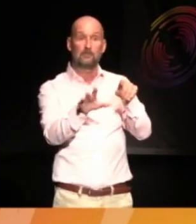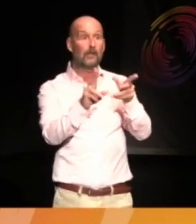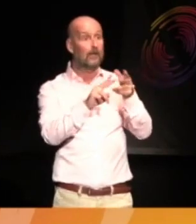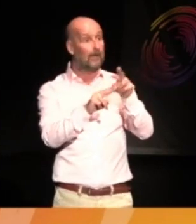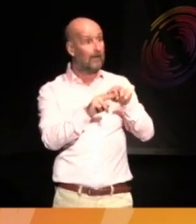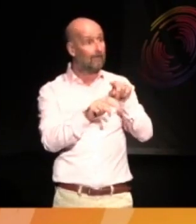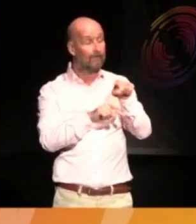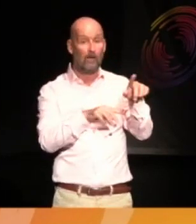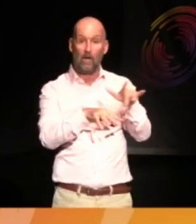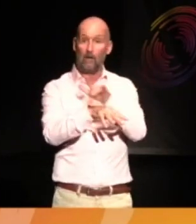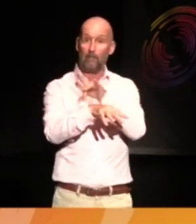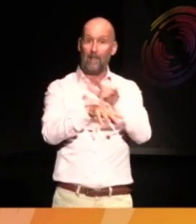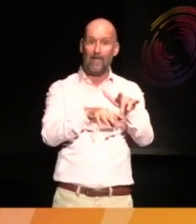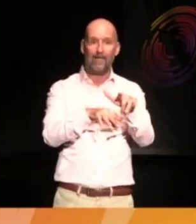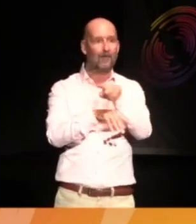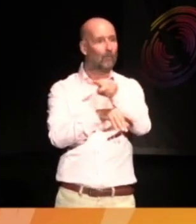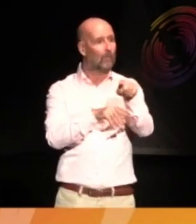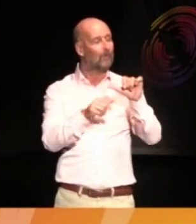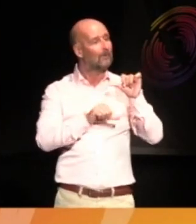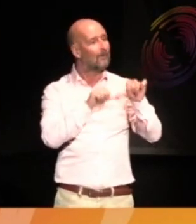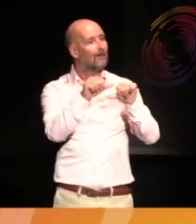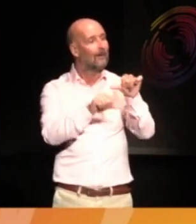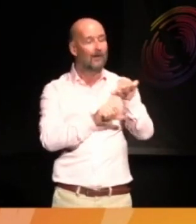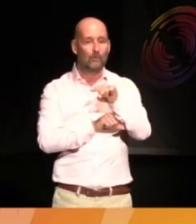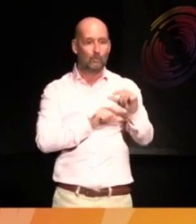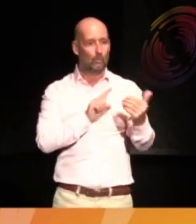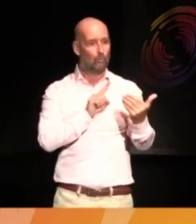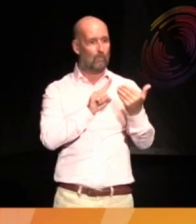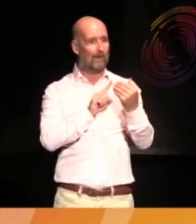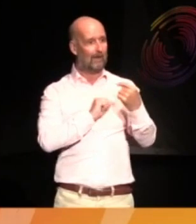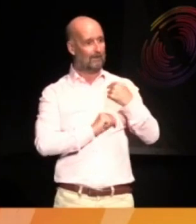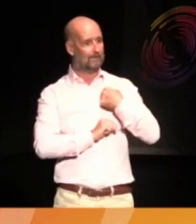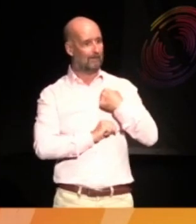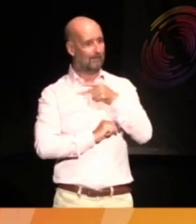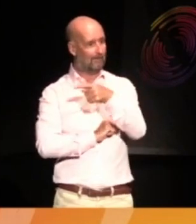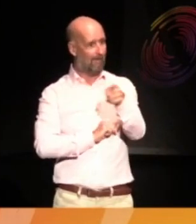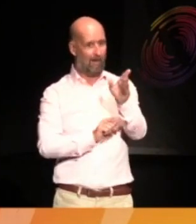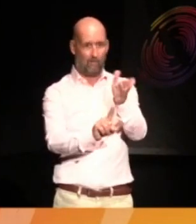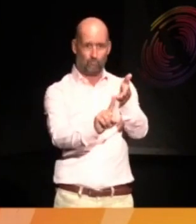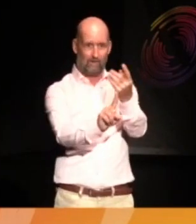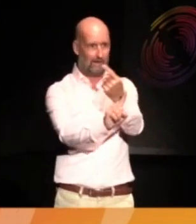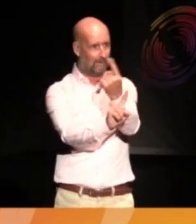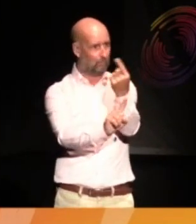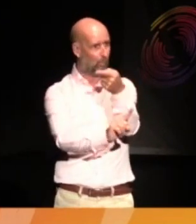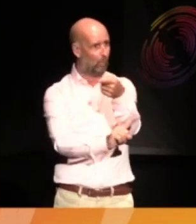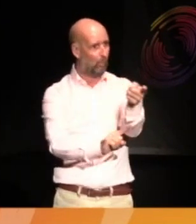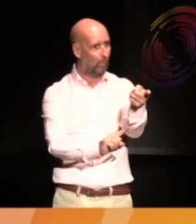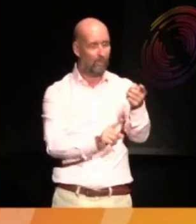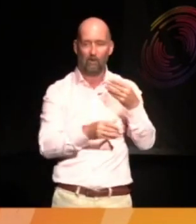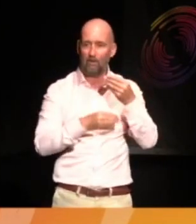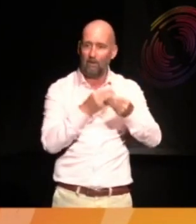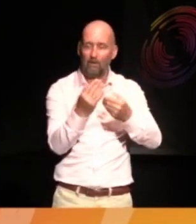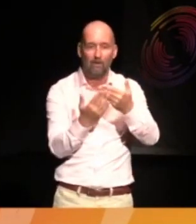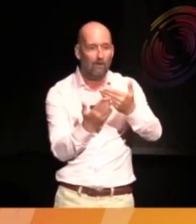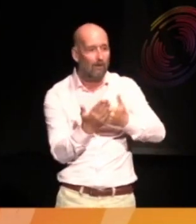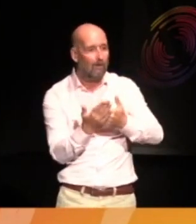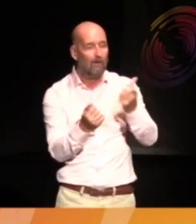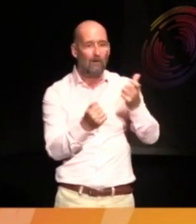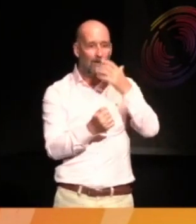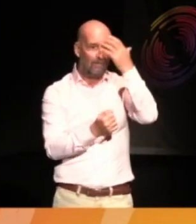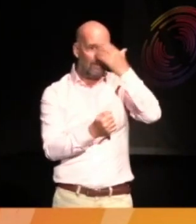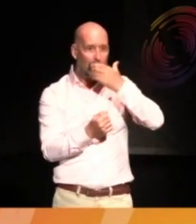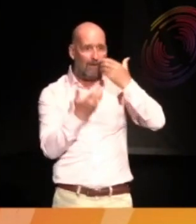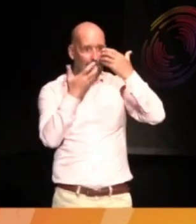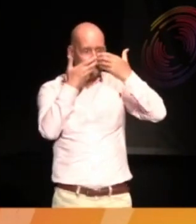play, we'd be getting to the point where you recognize me and I recognize you. All the masks